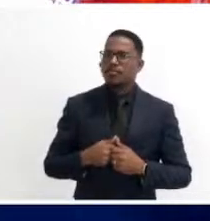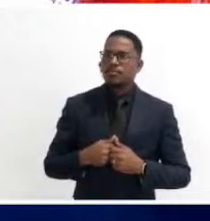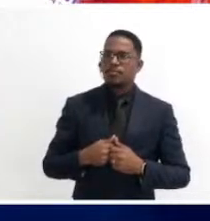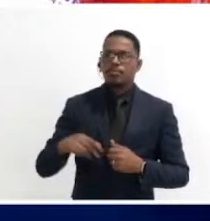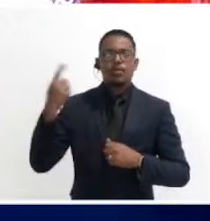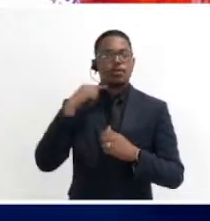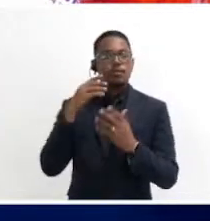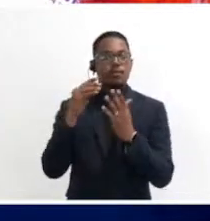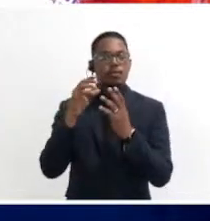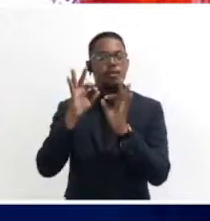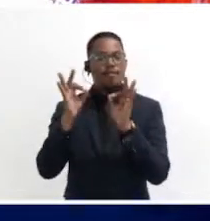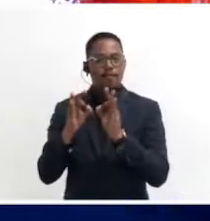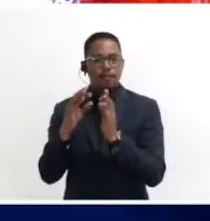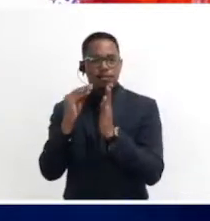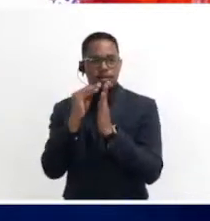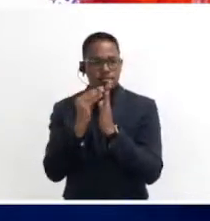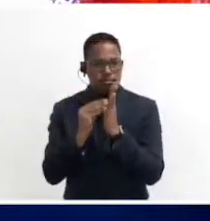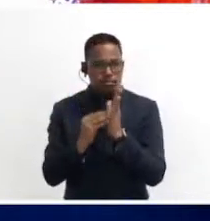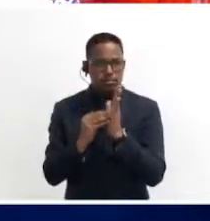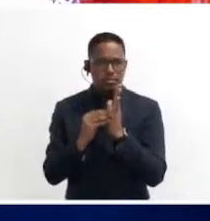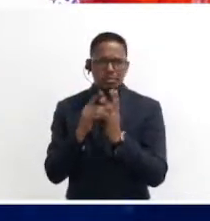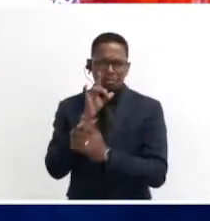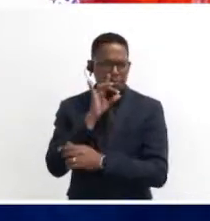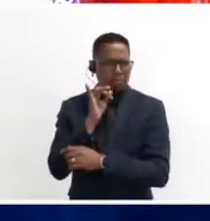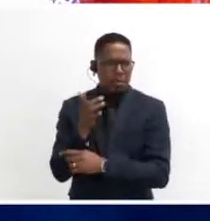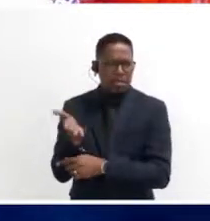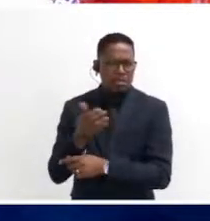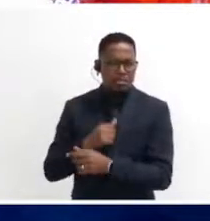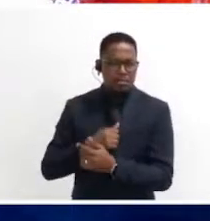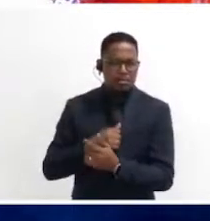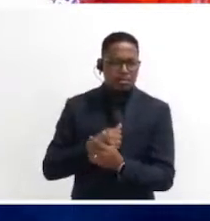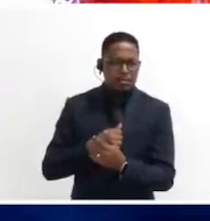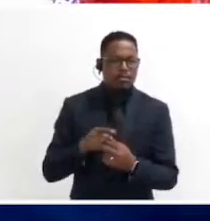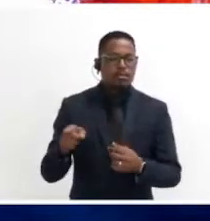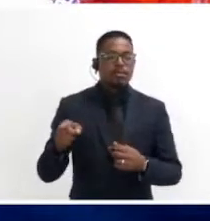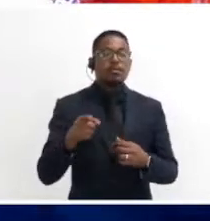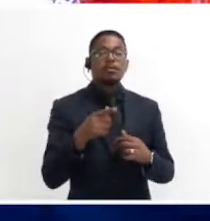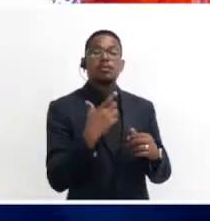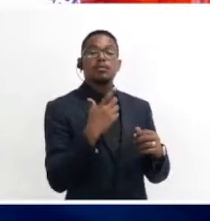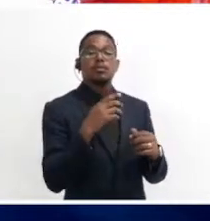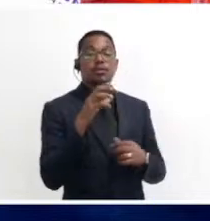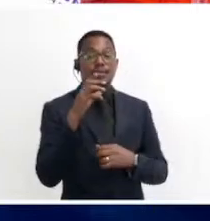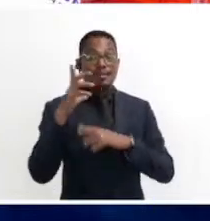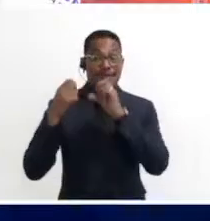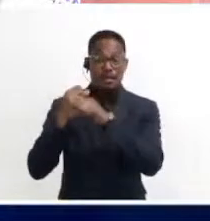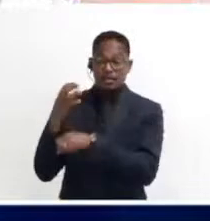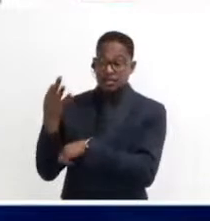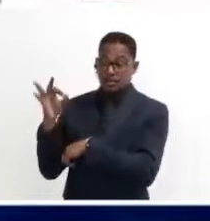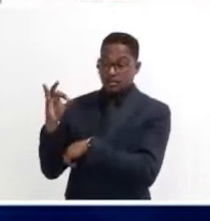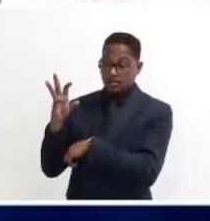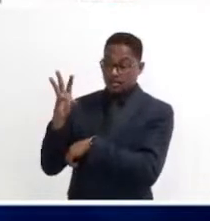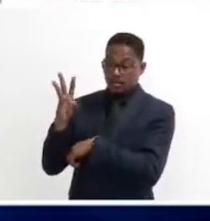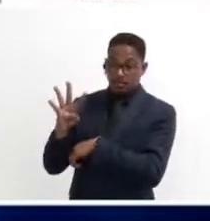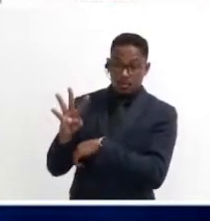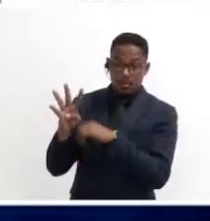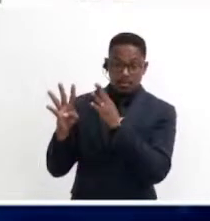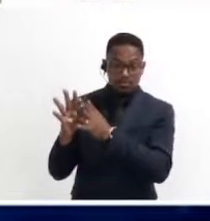the same. And not much change from 1964 to what we were doing in